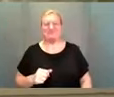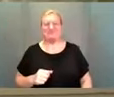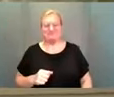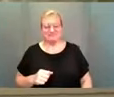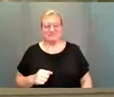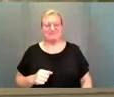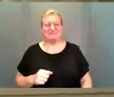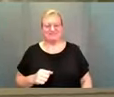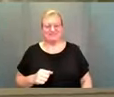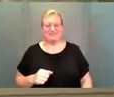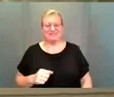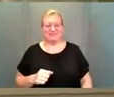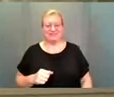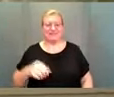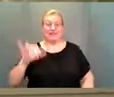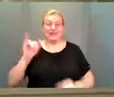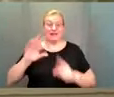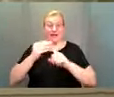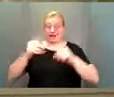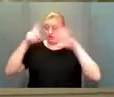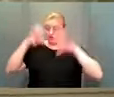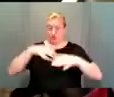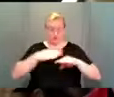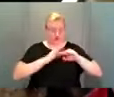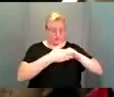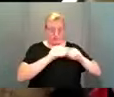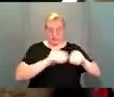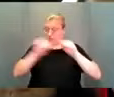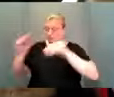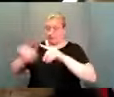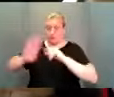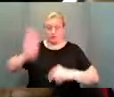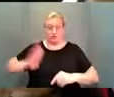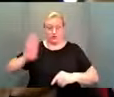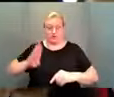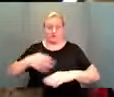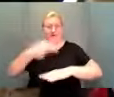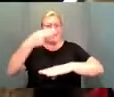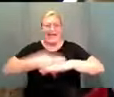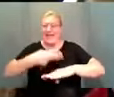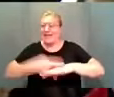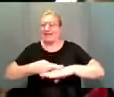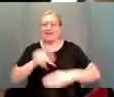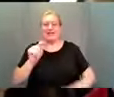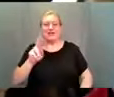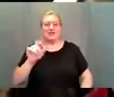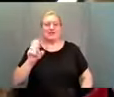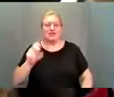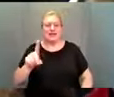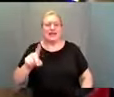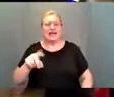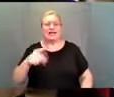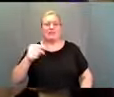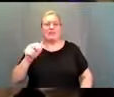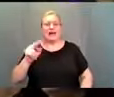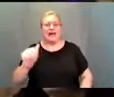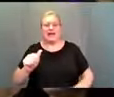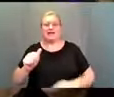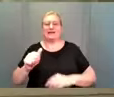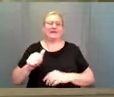New York. Now, that was a culture shock. I was introduced to cultures from Haiti, Trinidad, Panama, Barbados, Guyana, Puerto